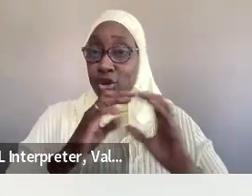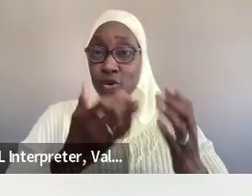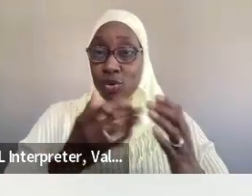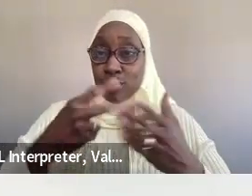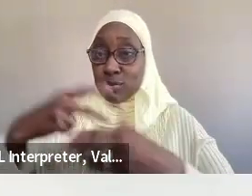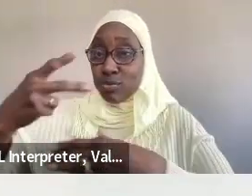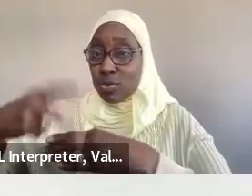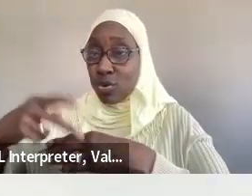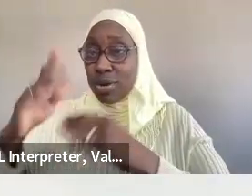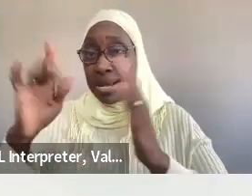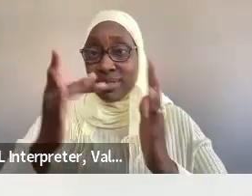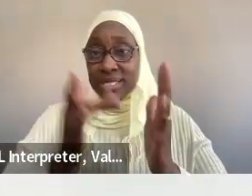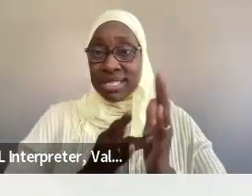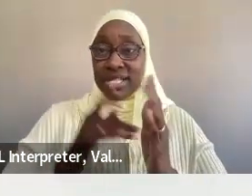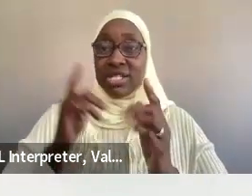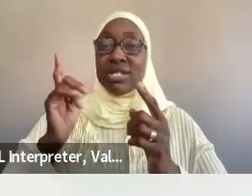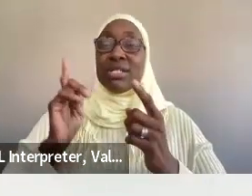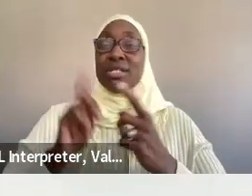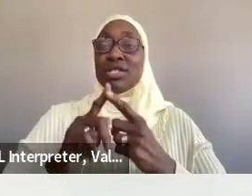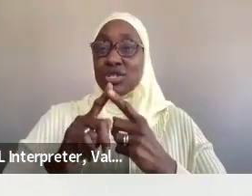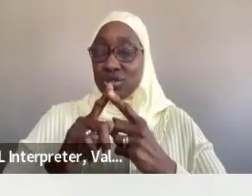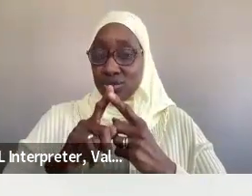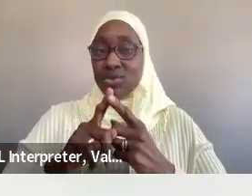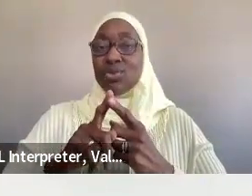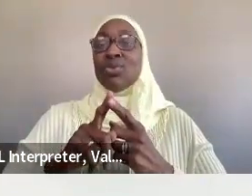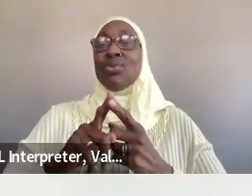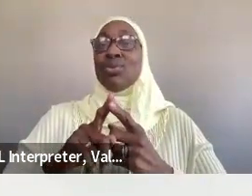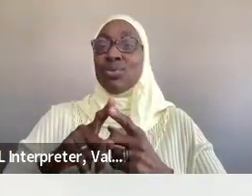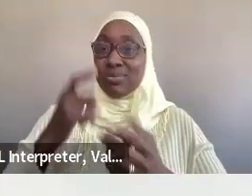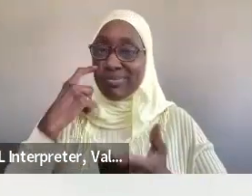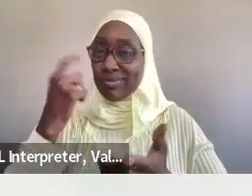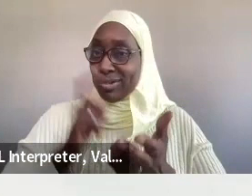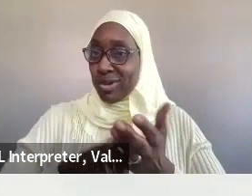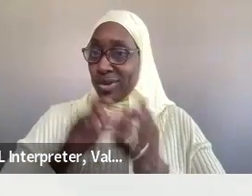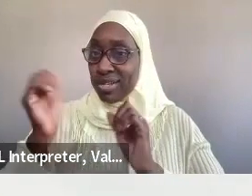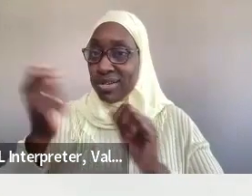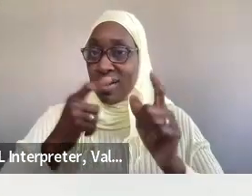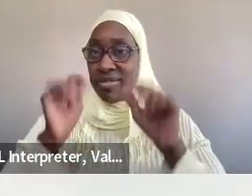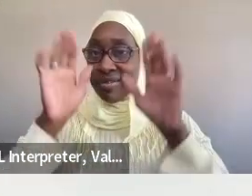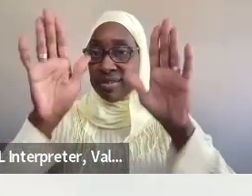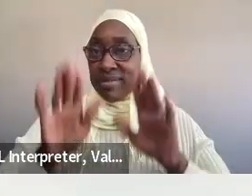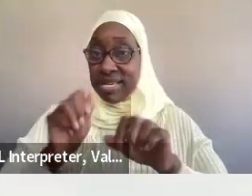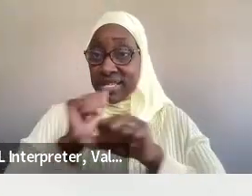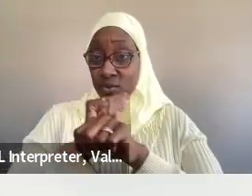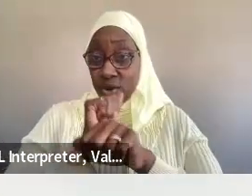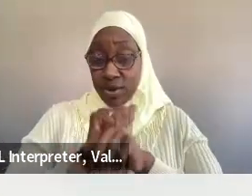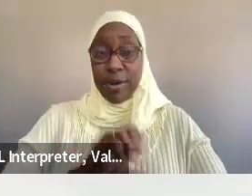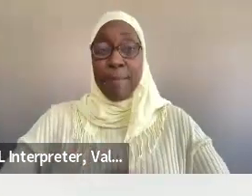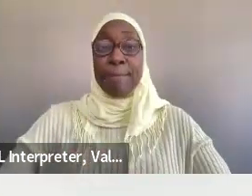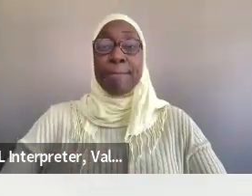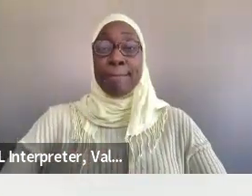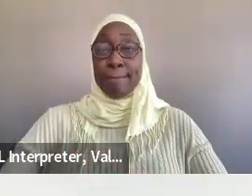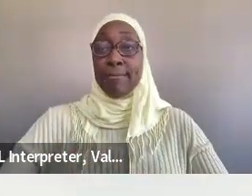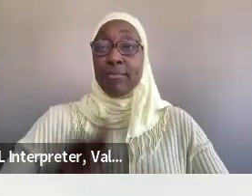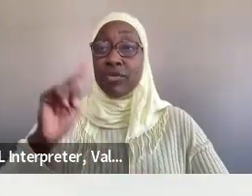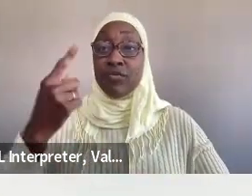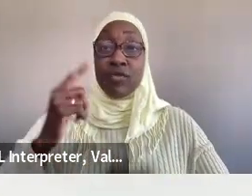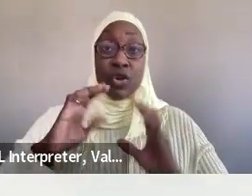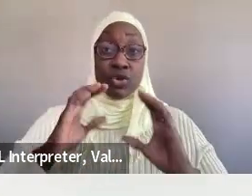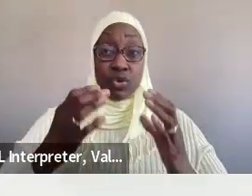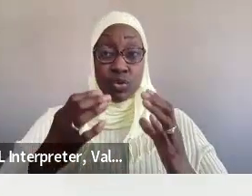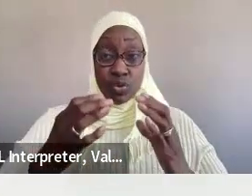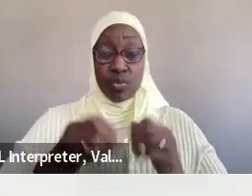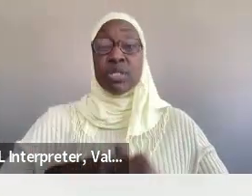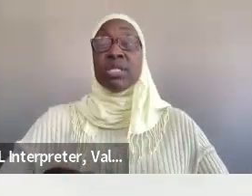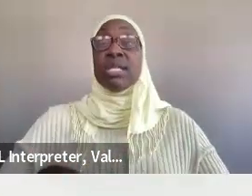to take note of all this amazing work. So the first groups